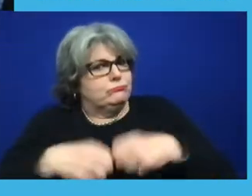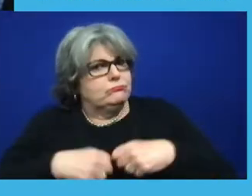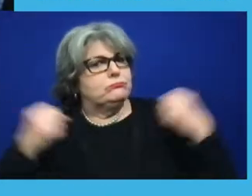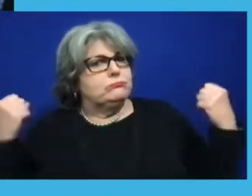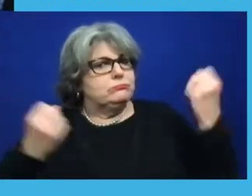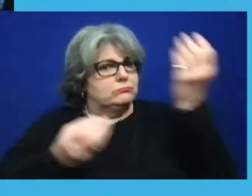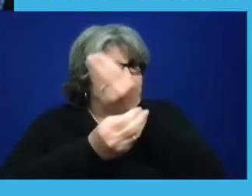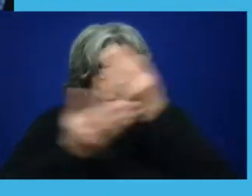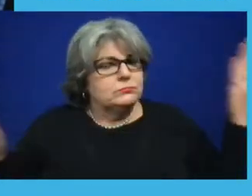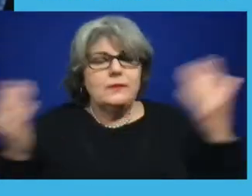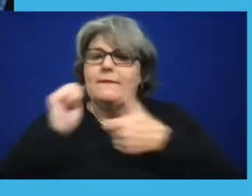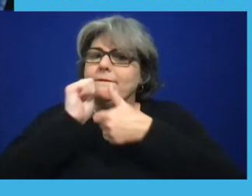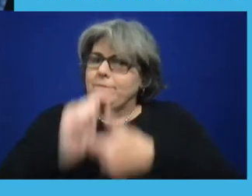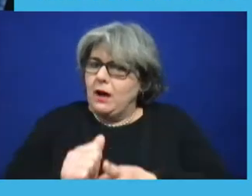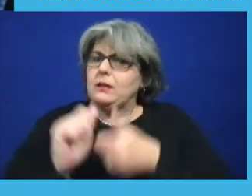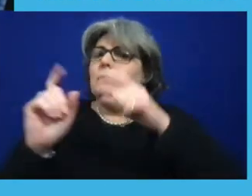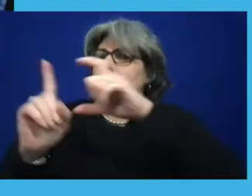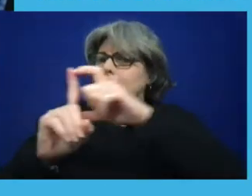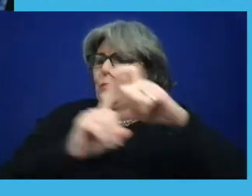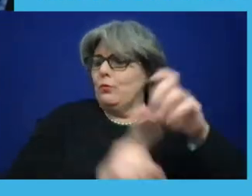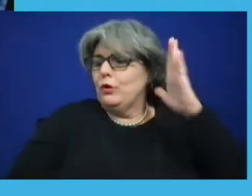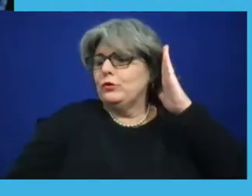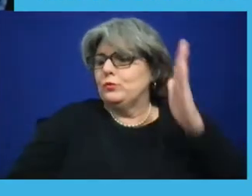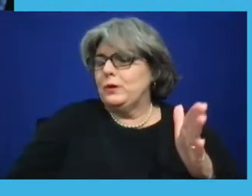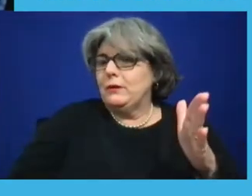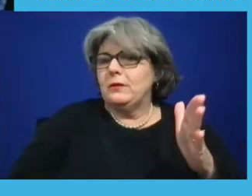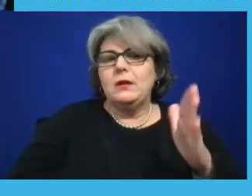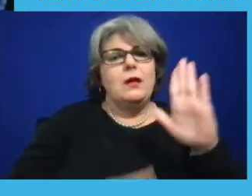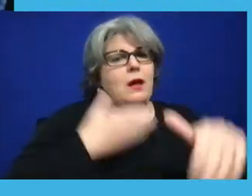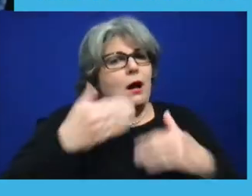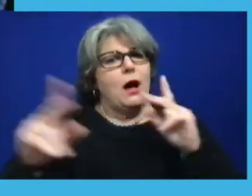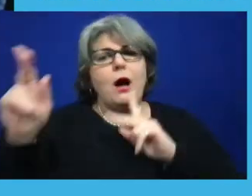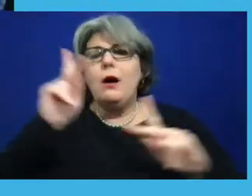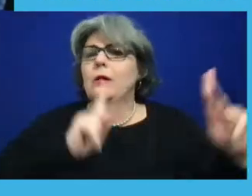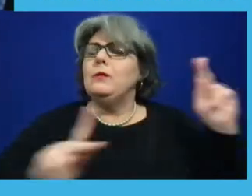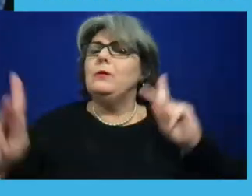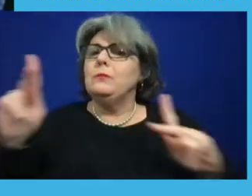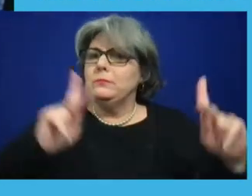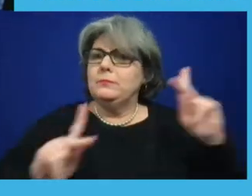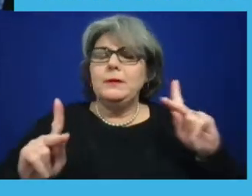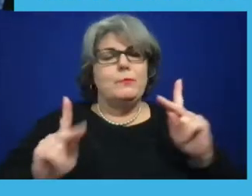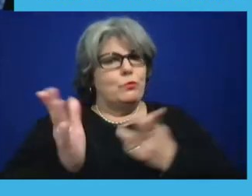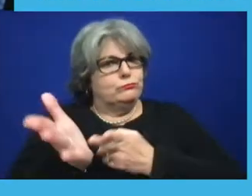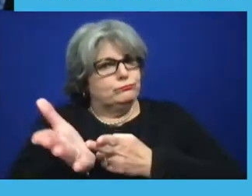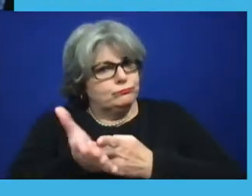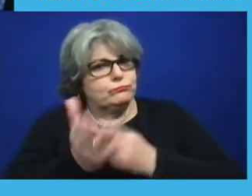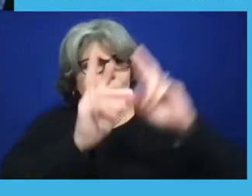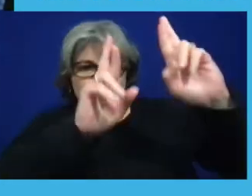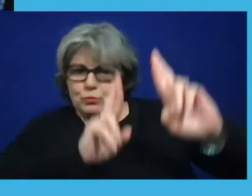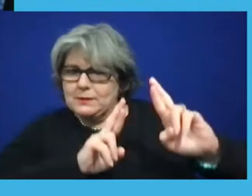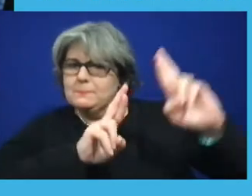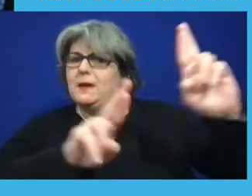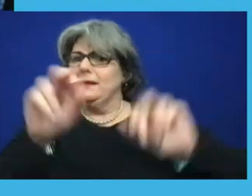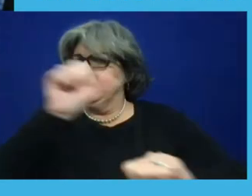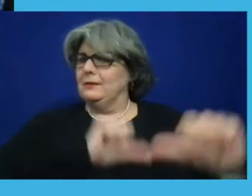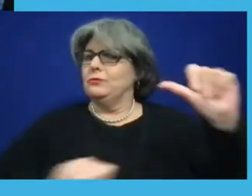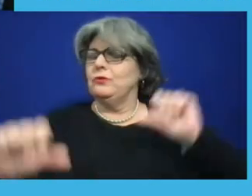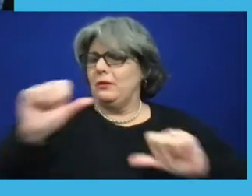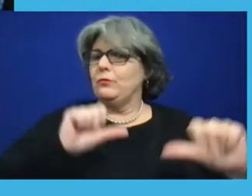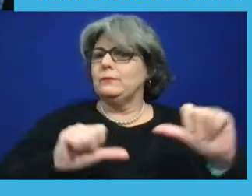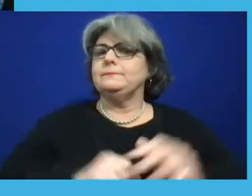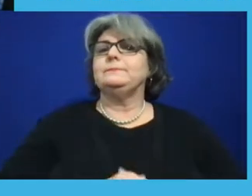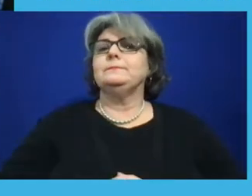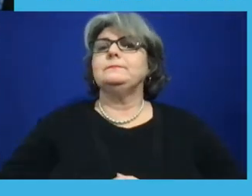community-serving people who tell the truth, stick to their word, treat everybody